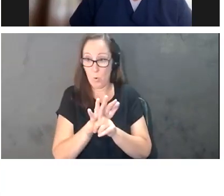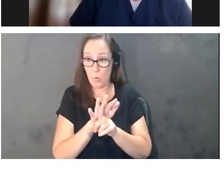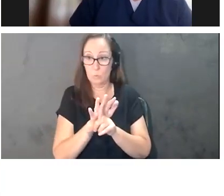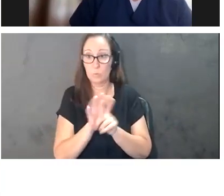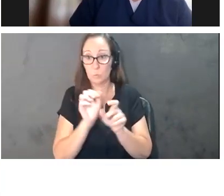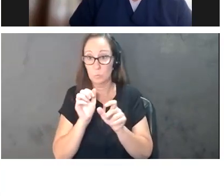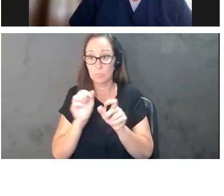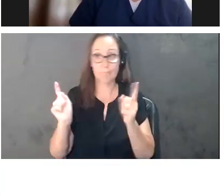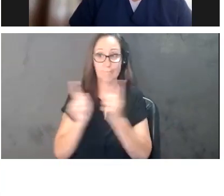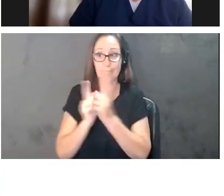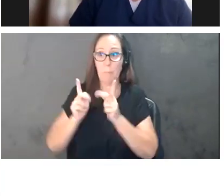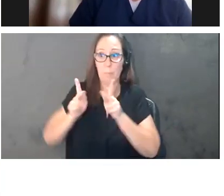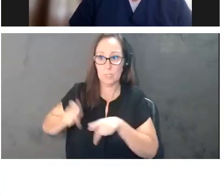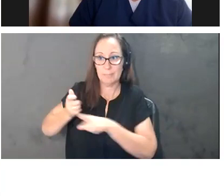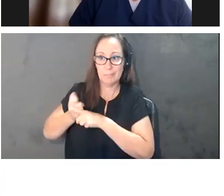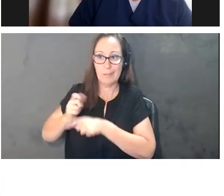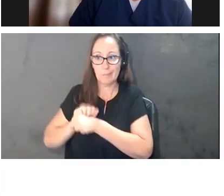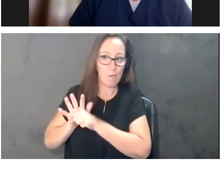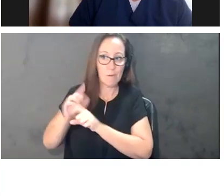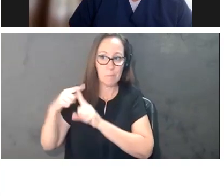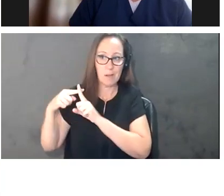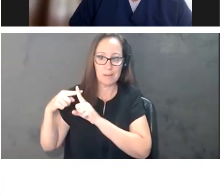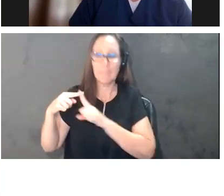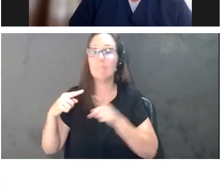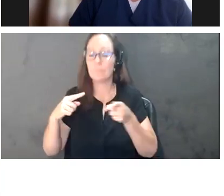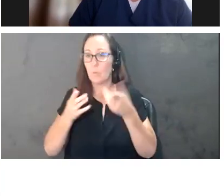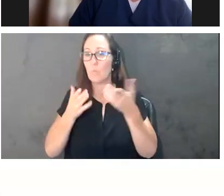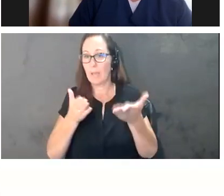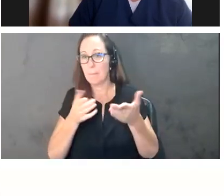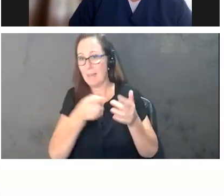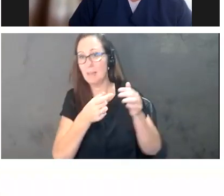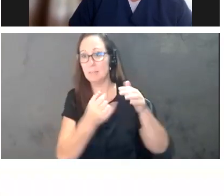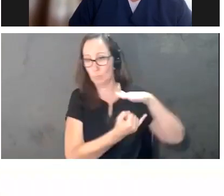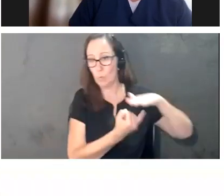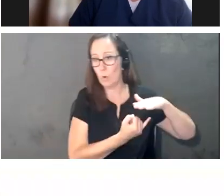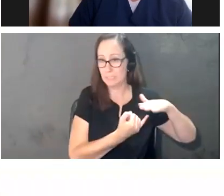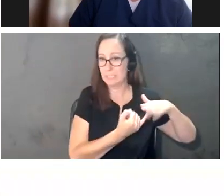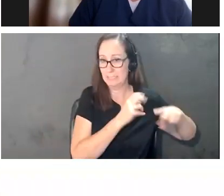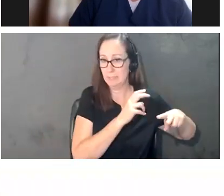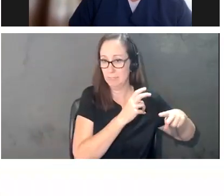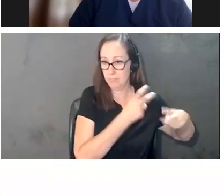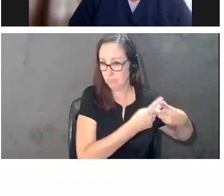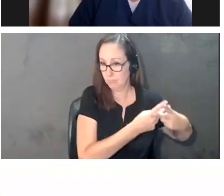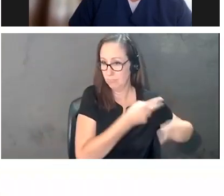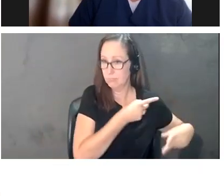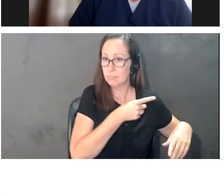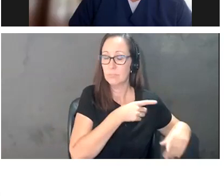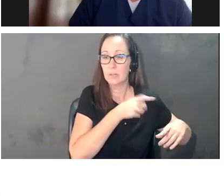positive, mm-hmm. It is recommended that you quarantine, but within